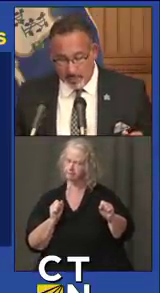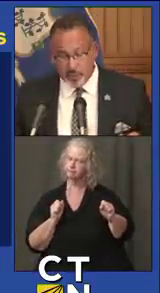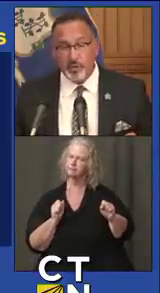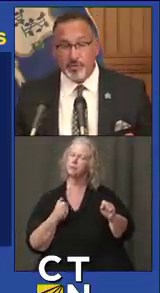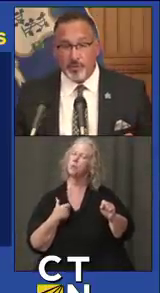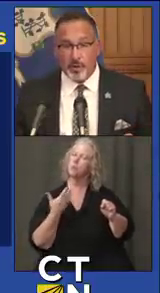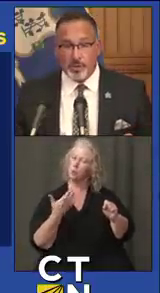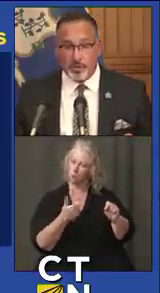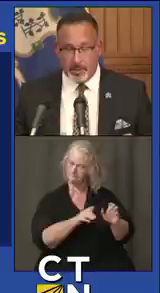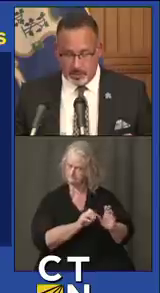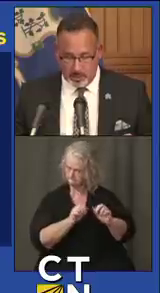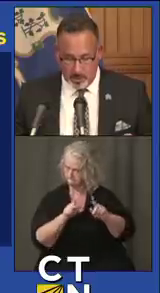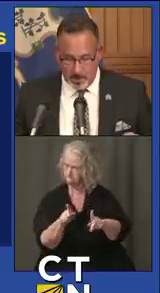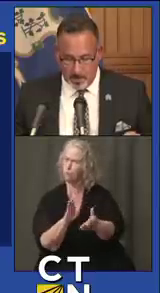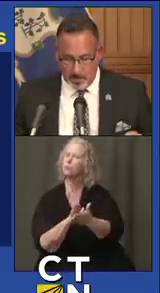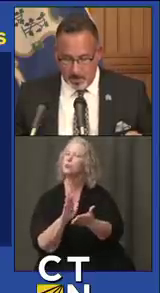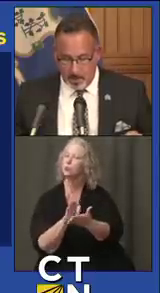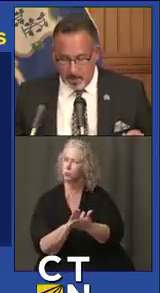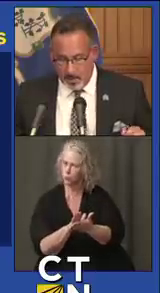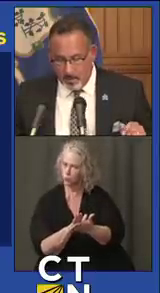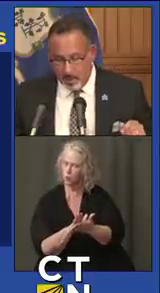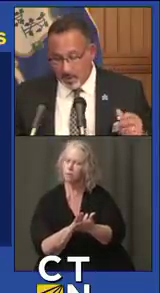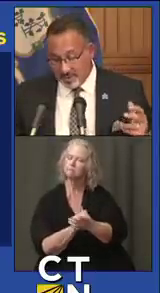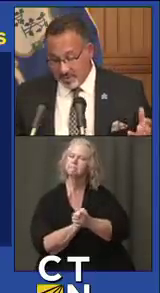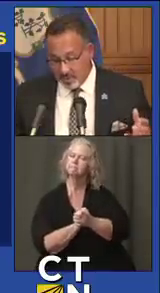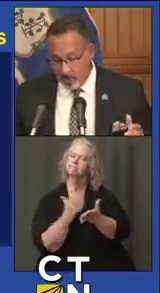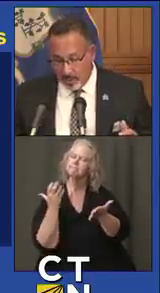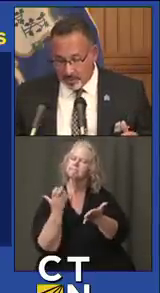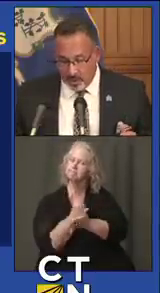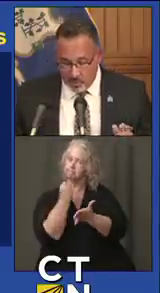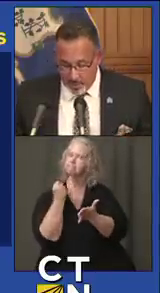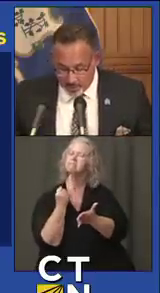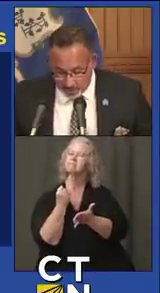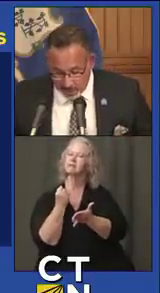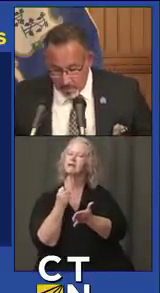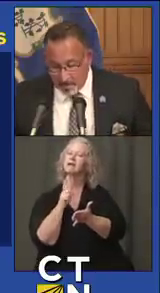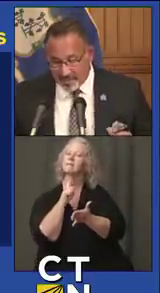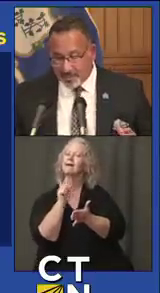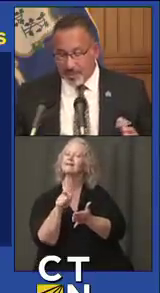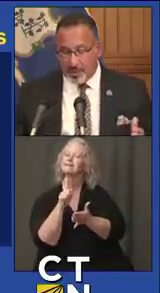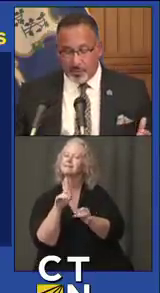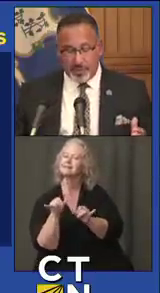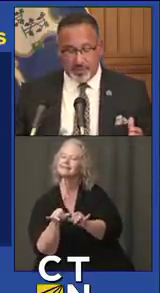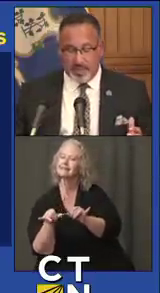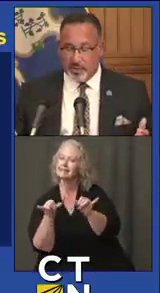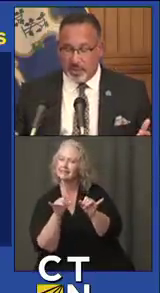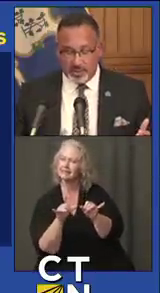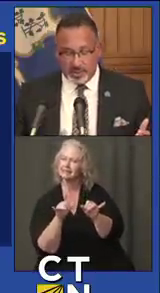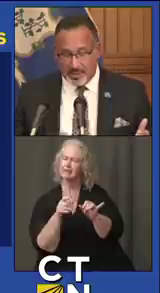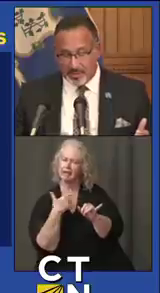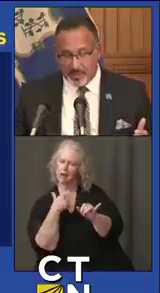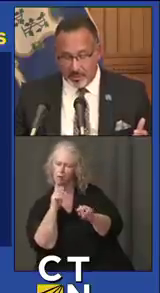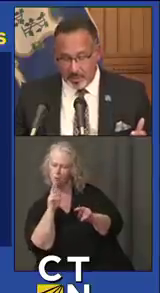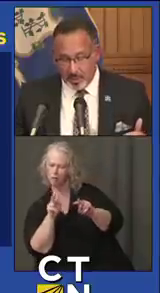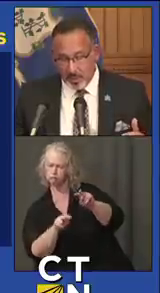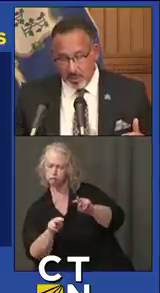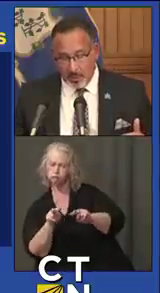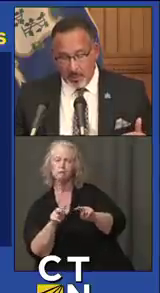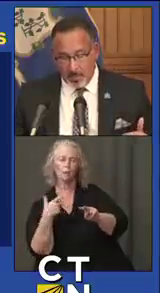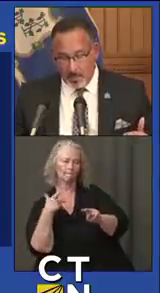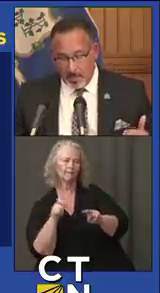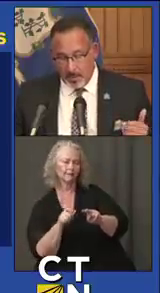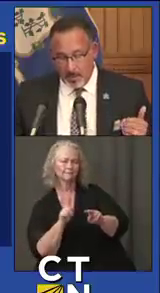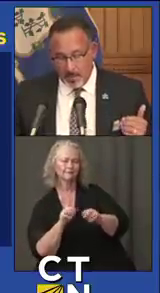in-school opportunities for all students in a consistent way, as the governor mentioned, monitor health trends and adjust as necessary,